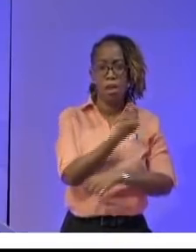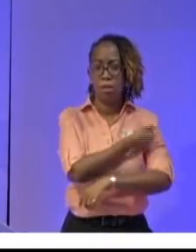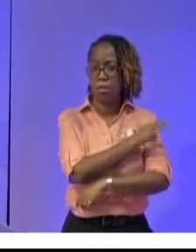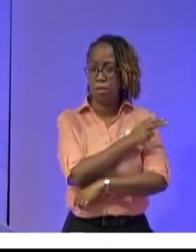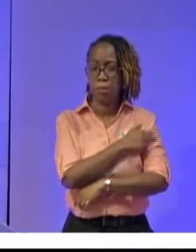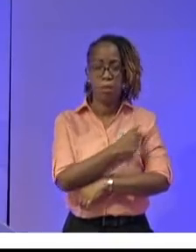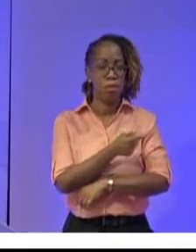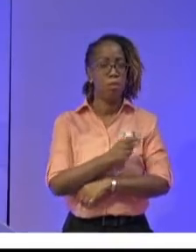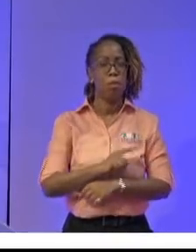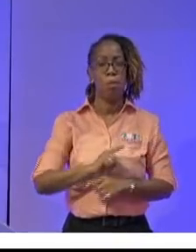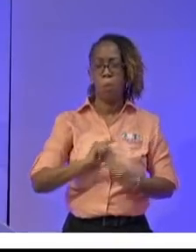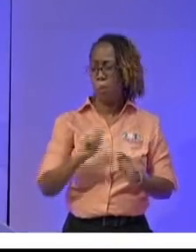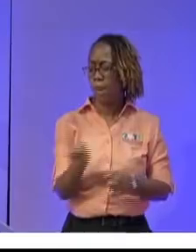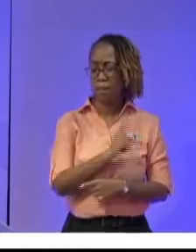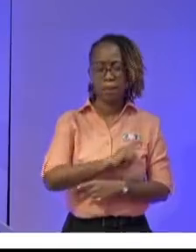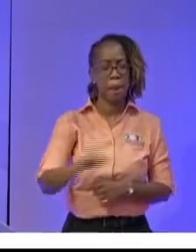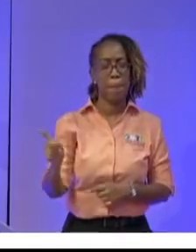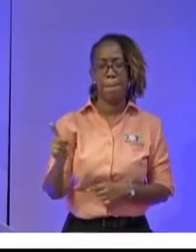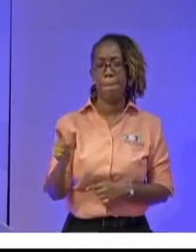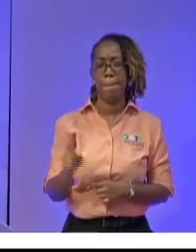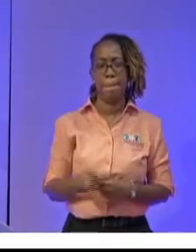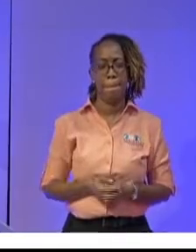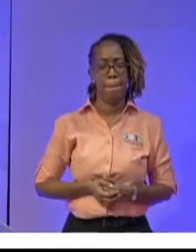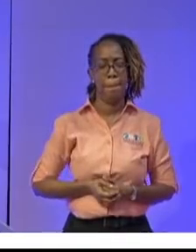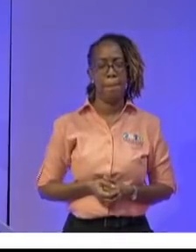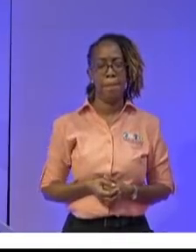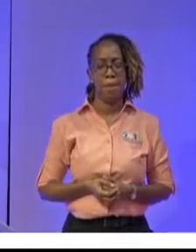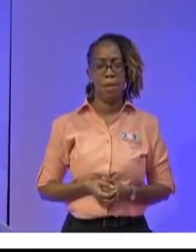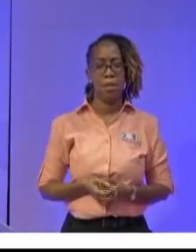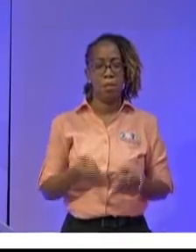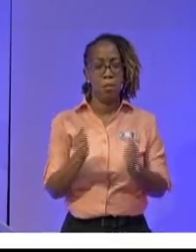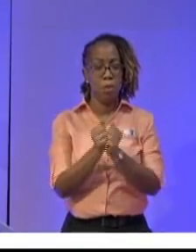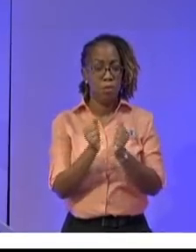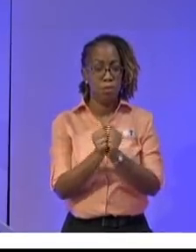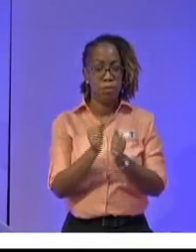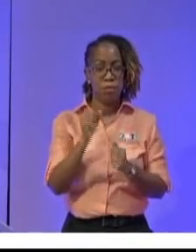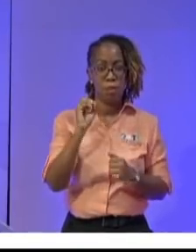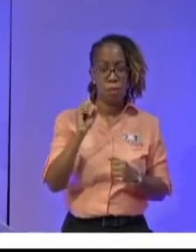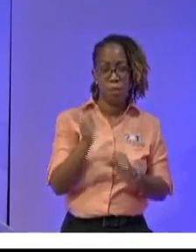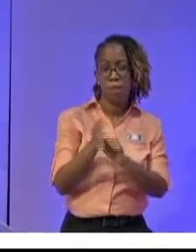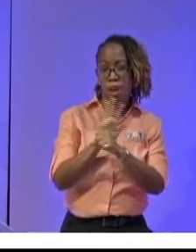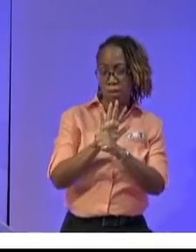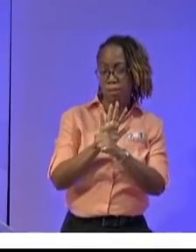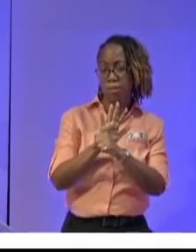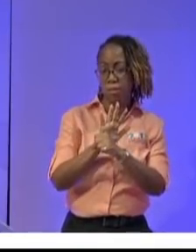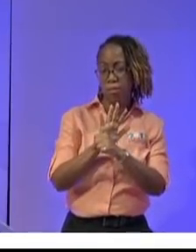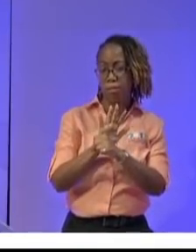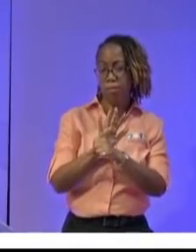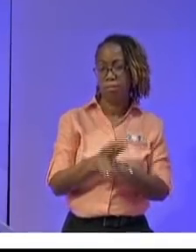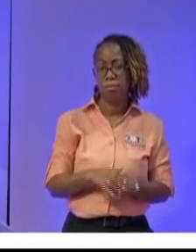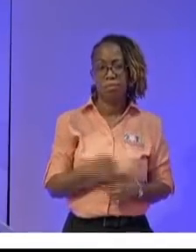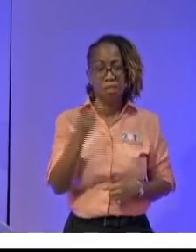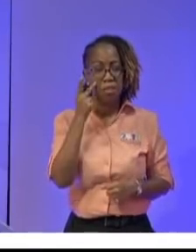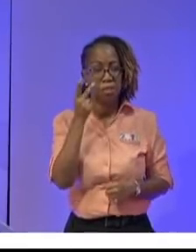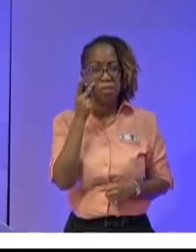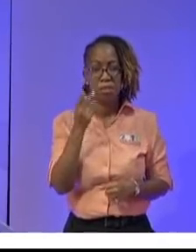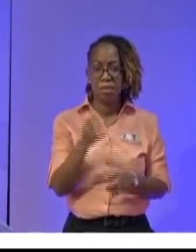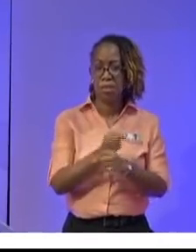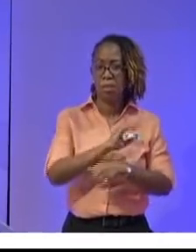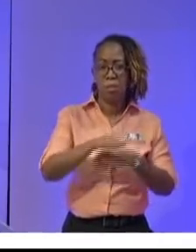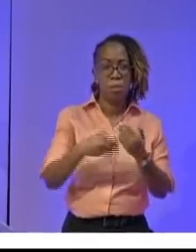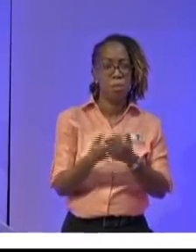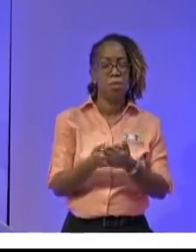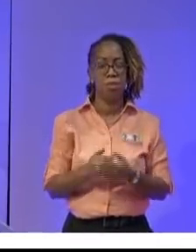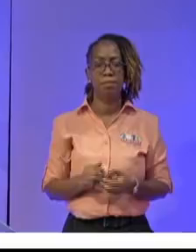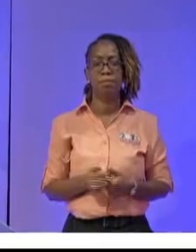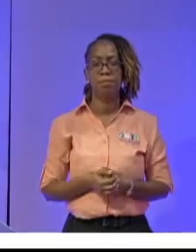So, the emergence of Omicron and other variants like it further emphasizes the importance of getting all your recommended vaccine doses, including